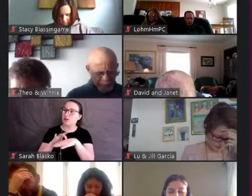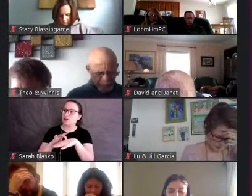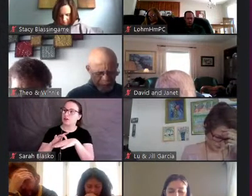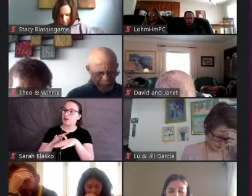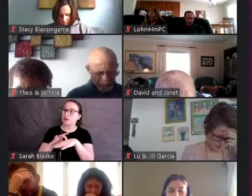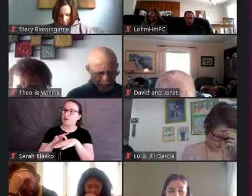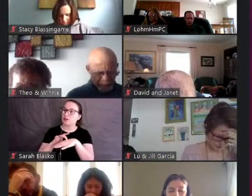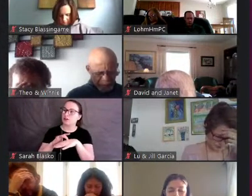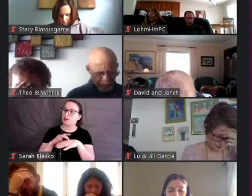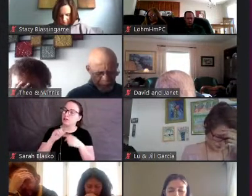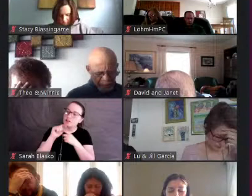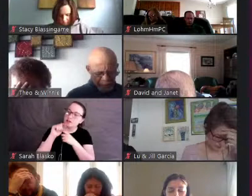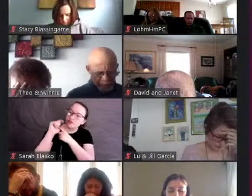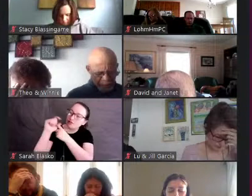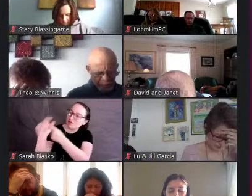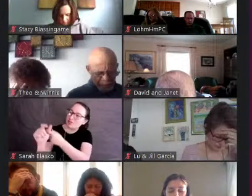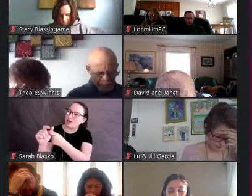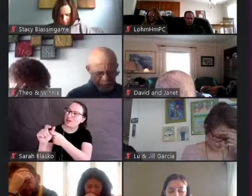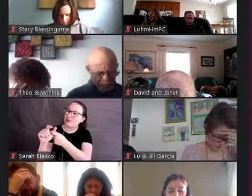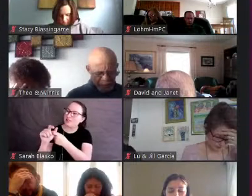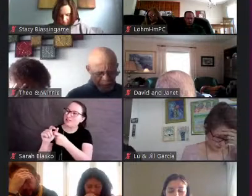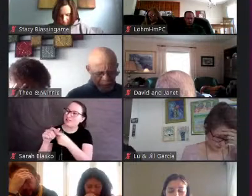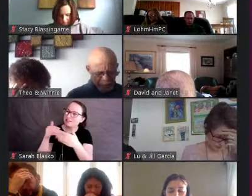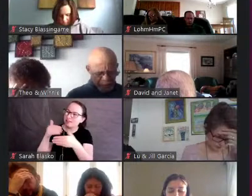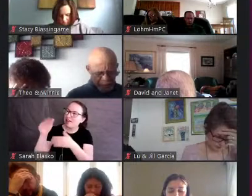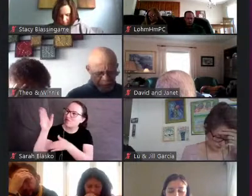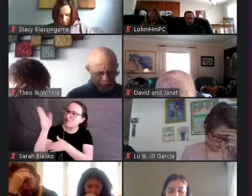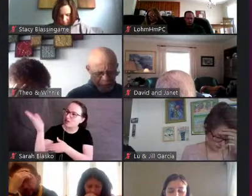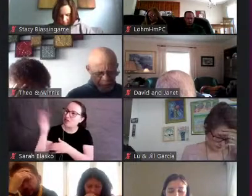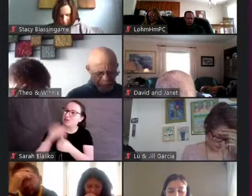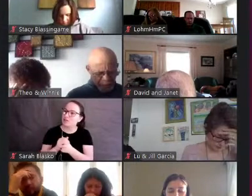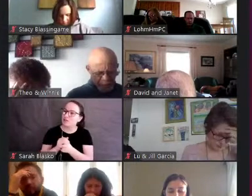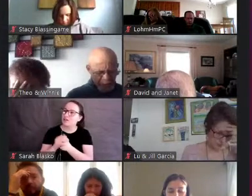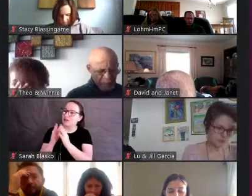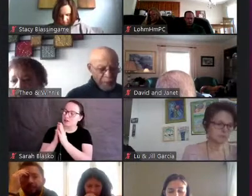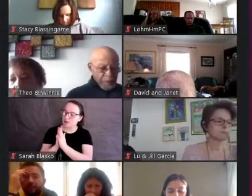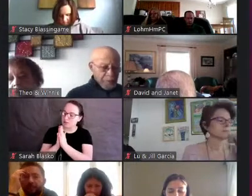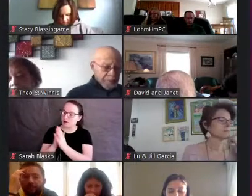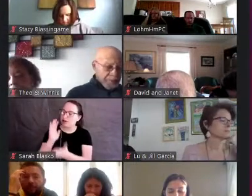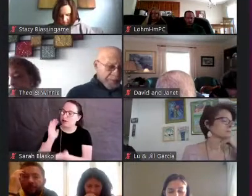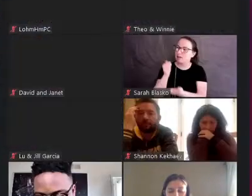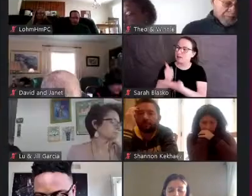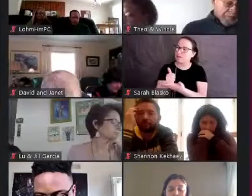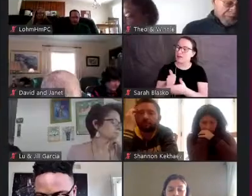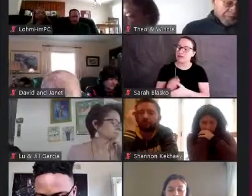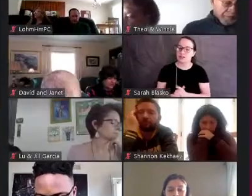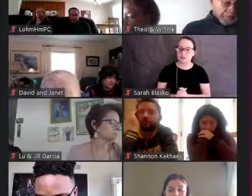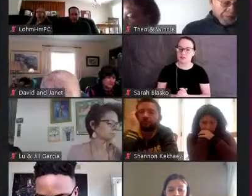you even a fraction as much. It's in Christ I pray. Amen.